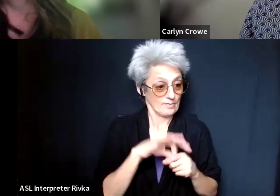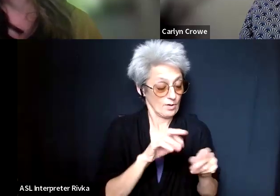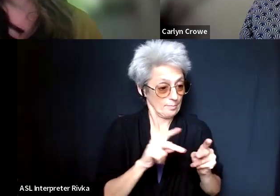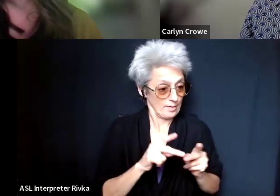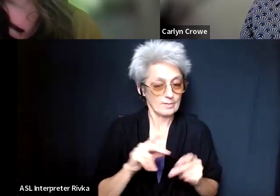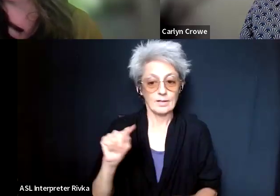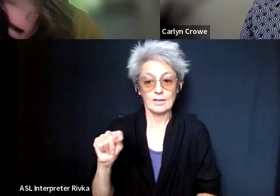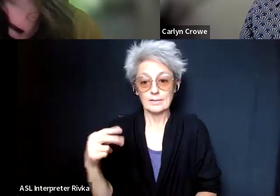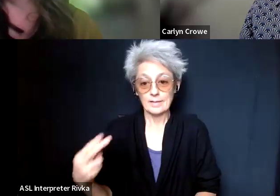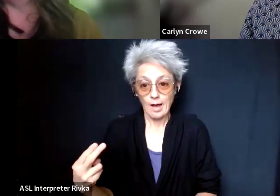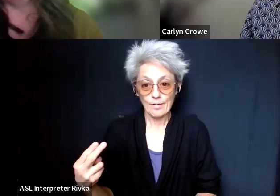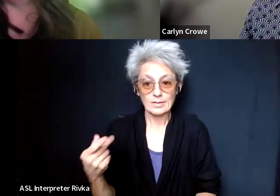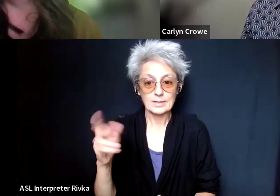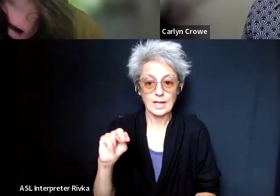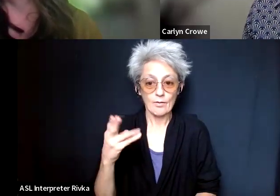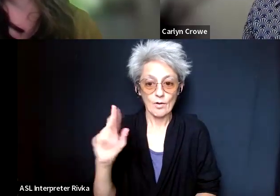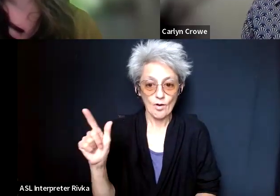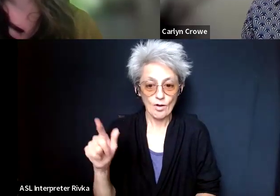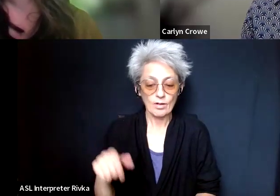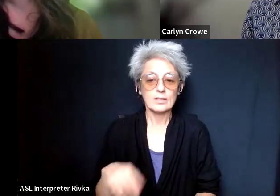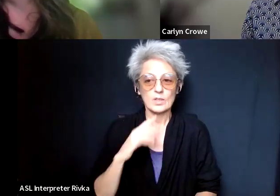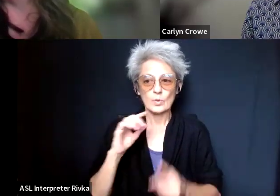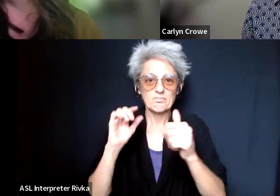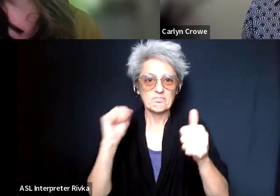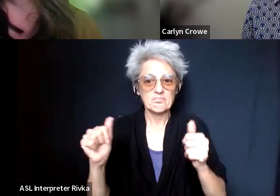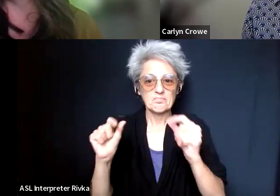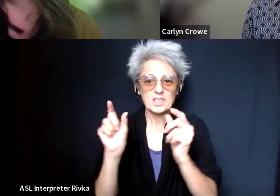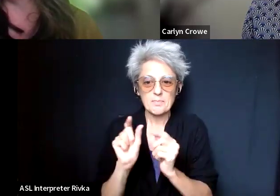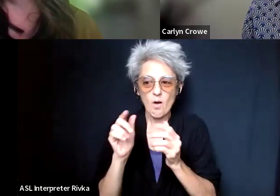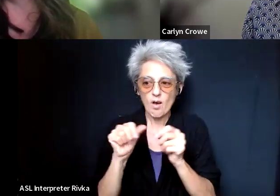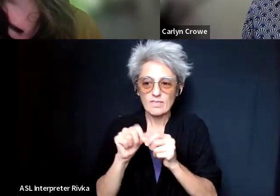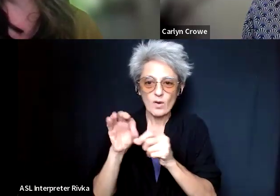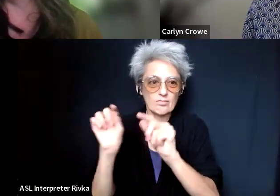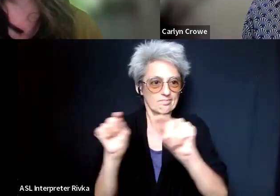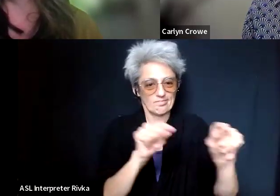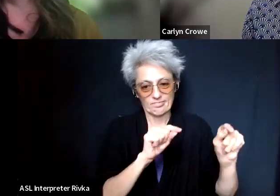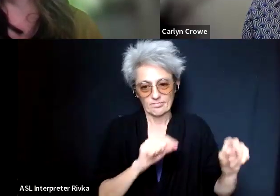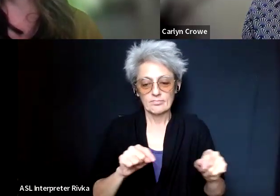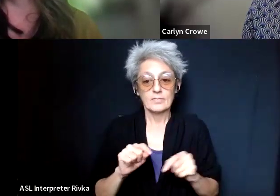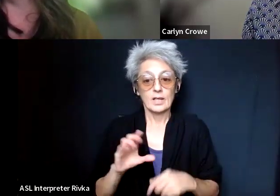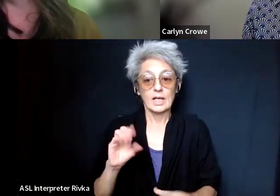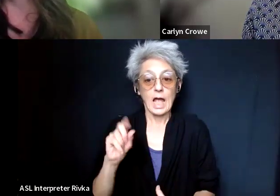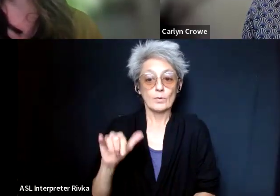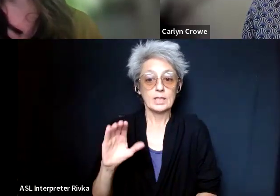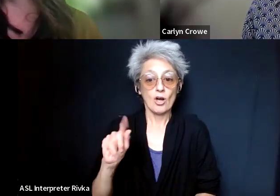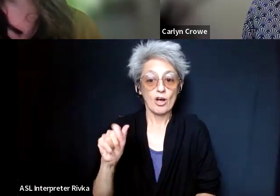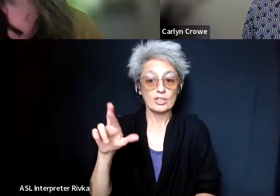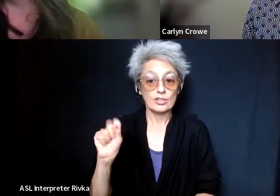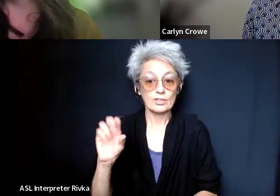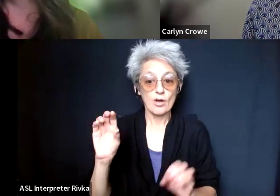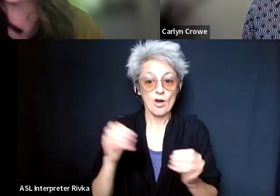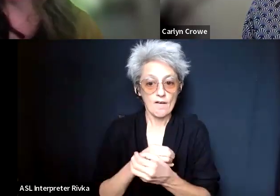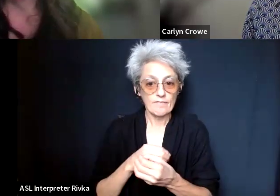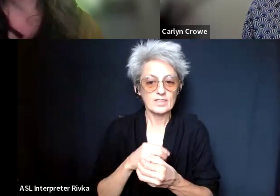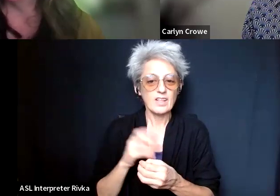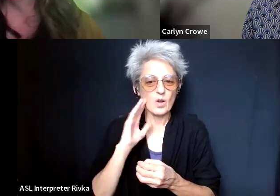hall. They'll be around in the community. And you can find out where those are at your county auditor's office. Those are places where you go